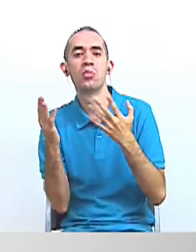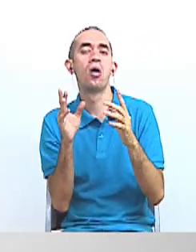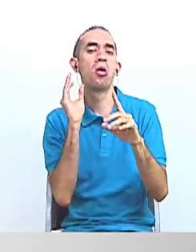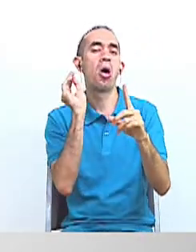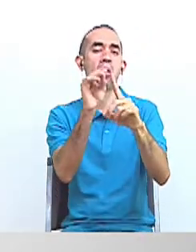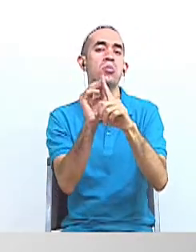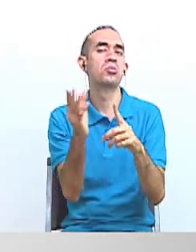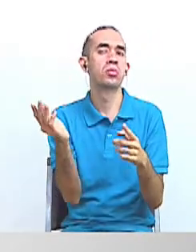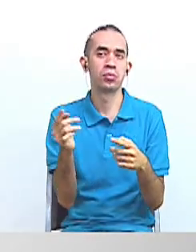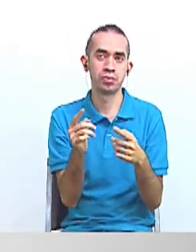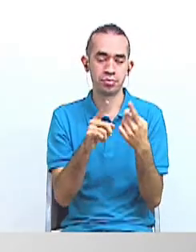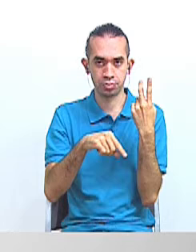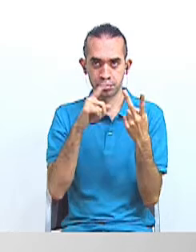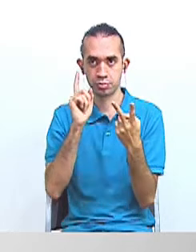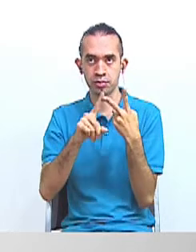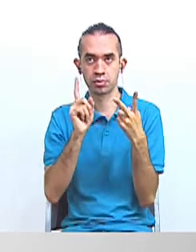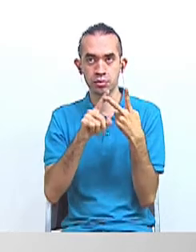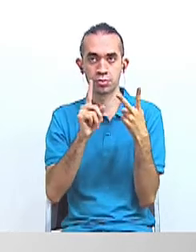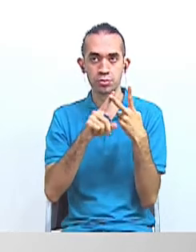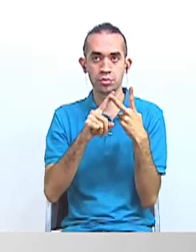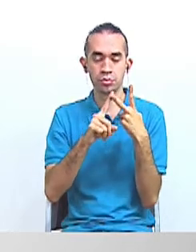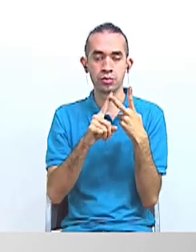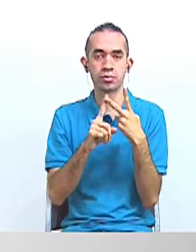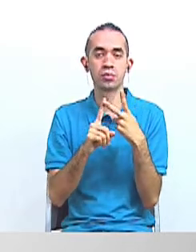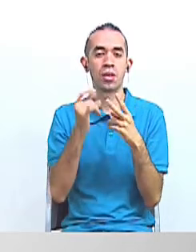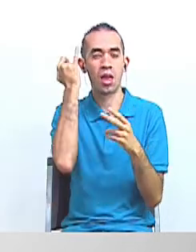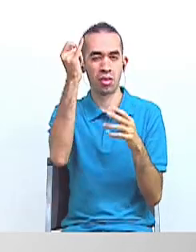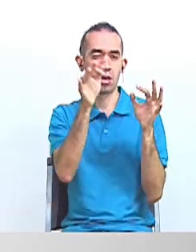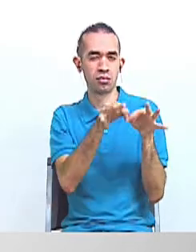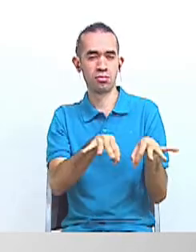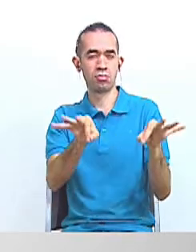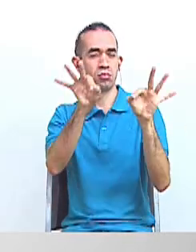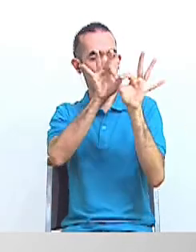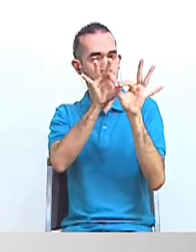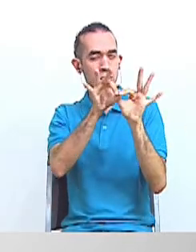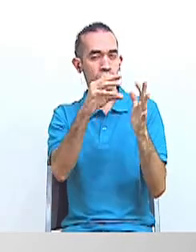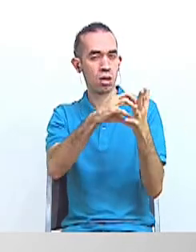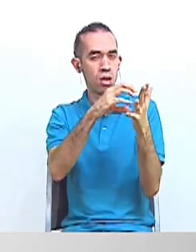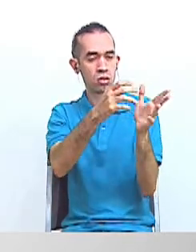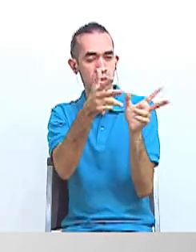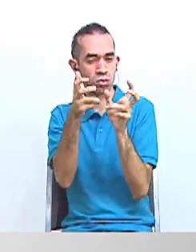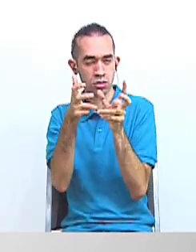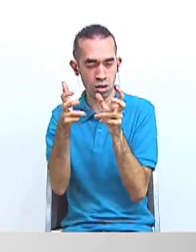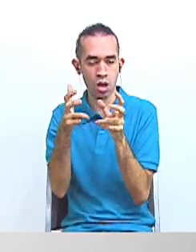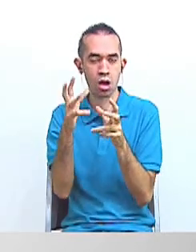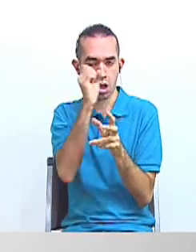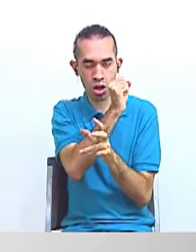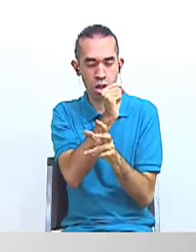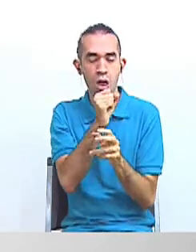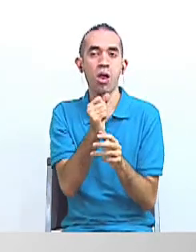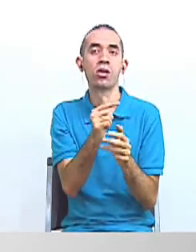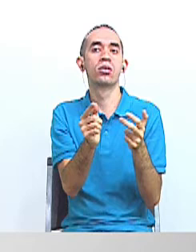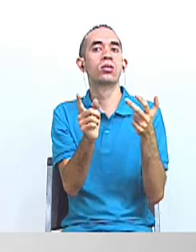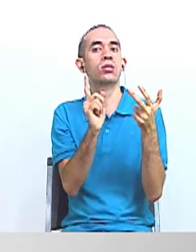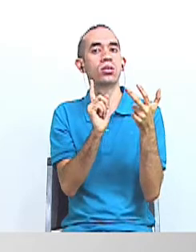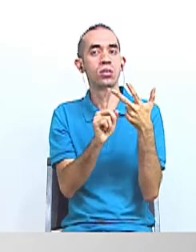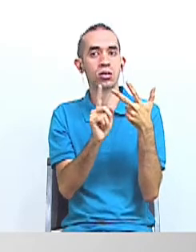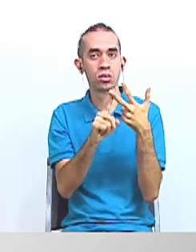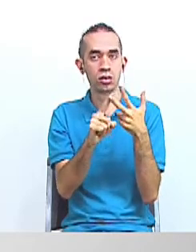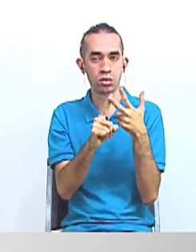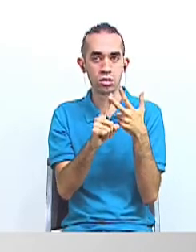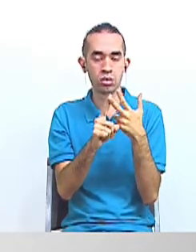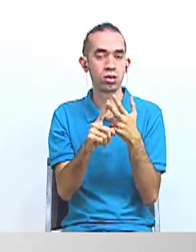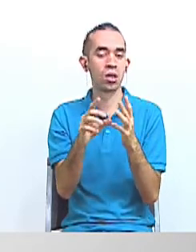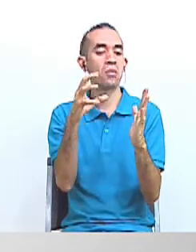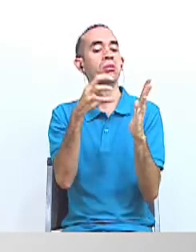purpose? Distinguish the most important ideas in a text, all right? Identify facts from